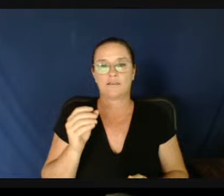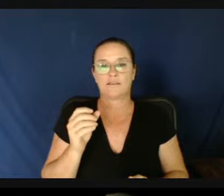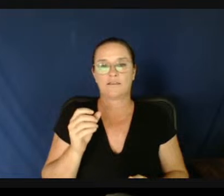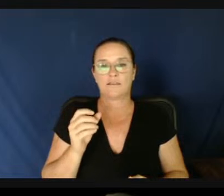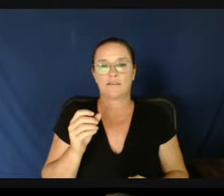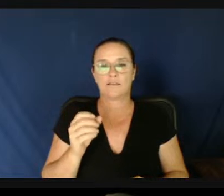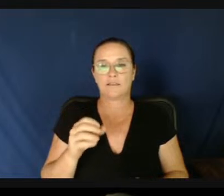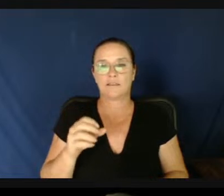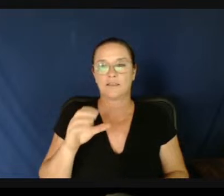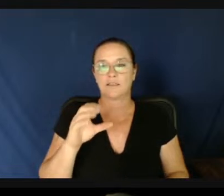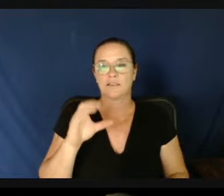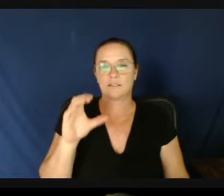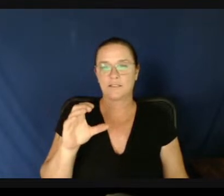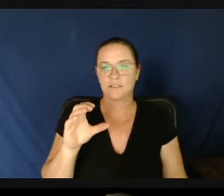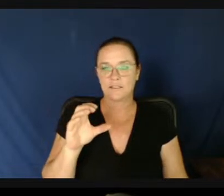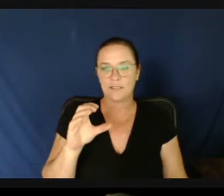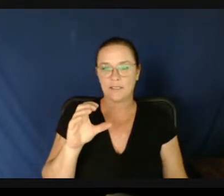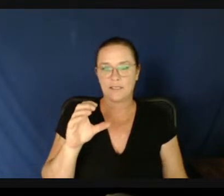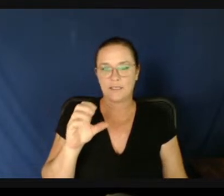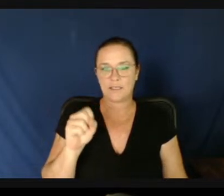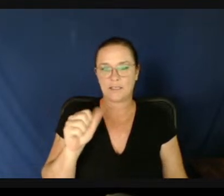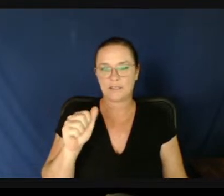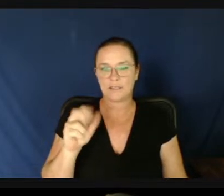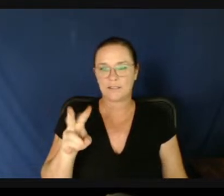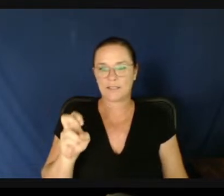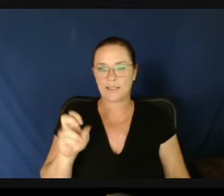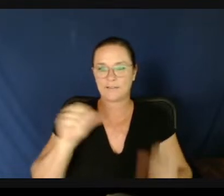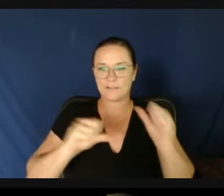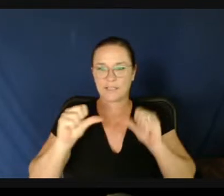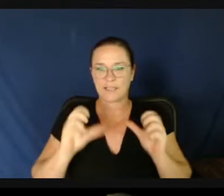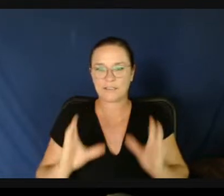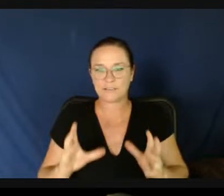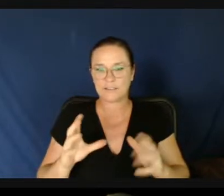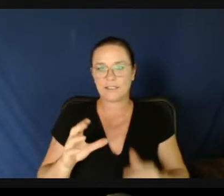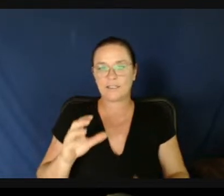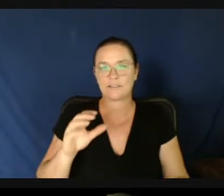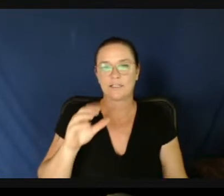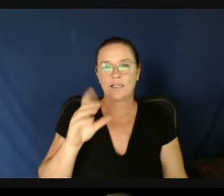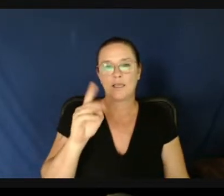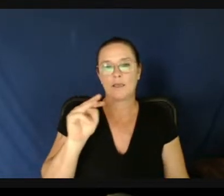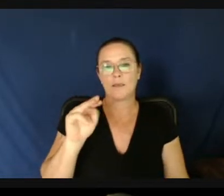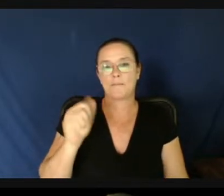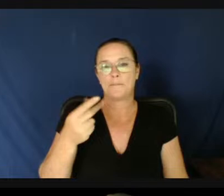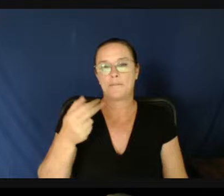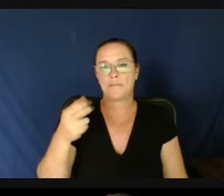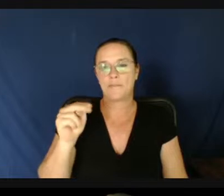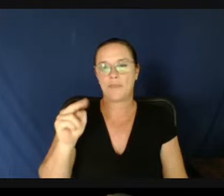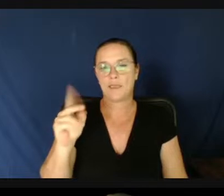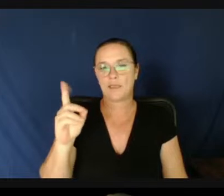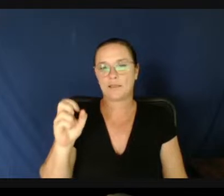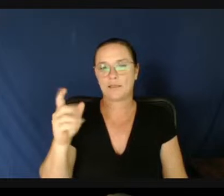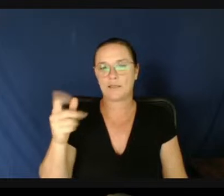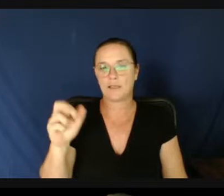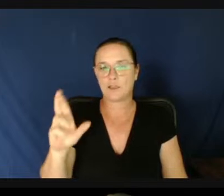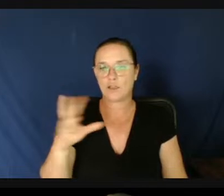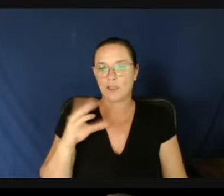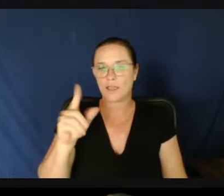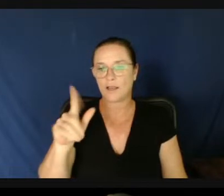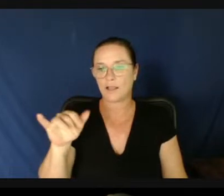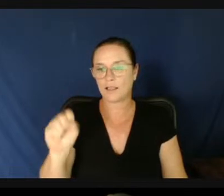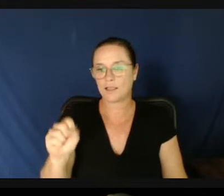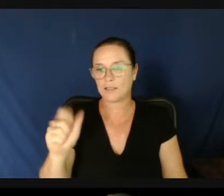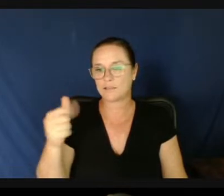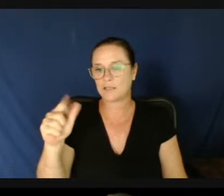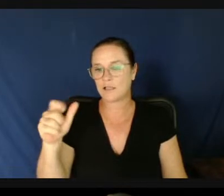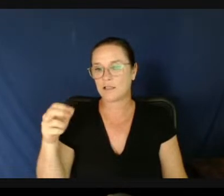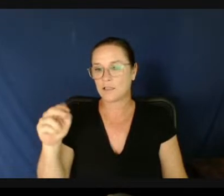CSAVE scientist Megan Decker and Liz Gallant, who is a faculty there and is previously from the HVO,